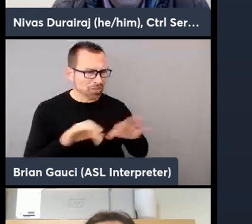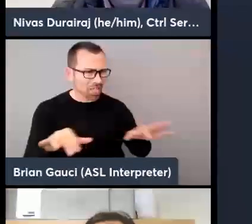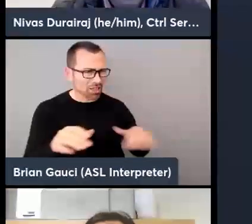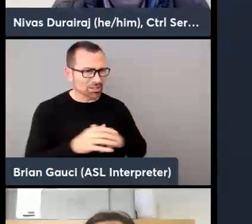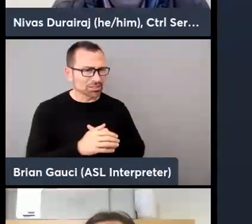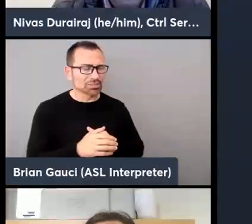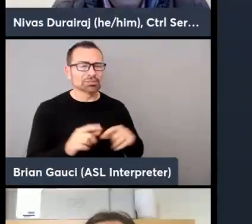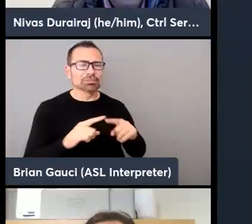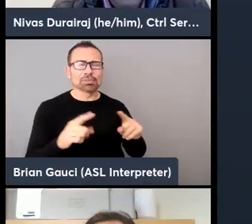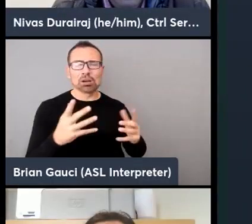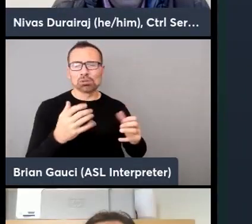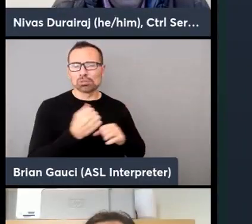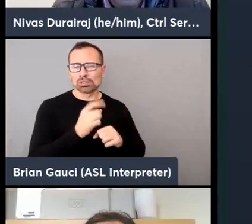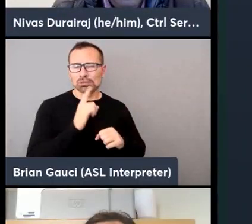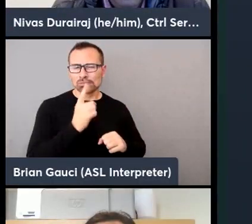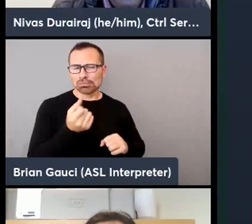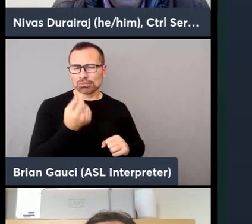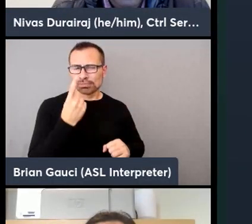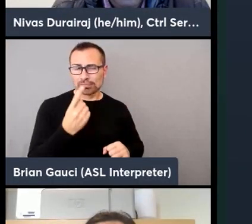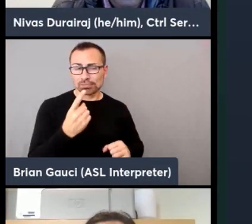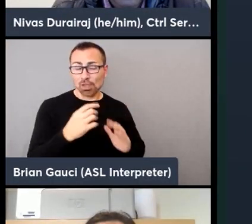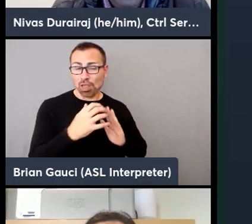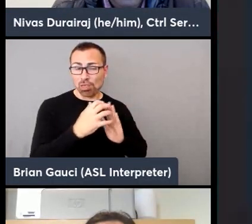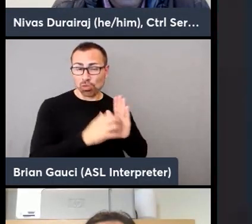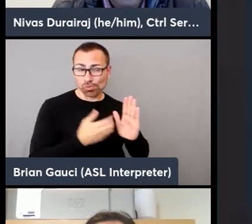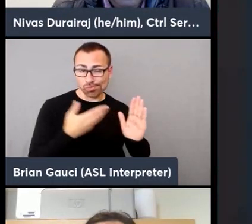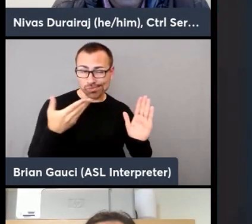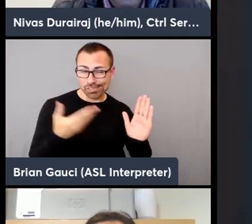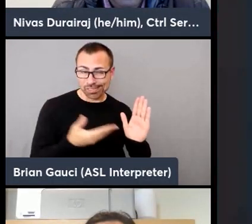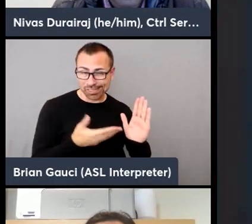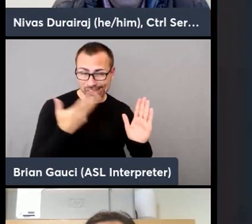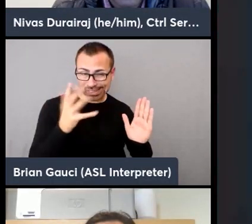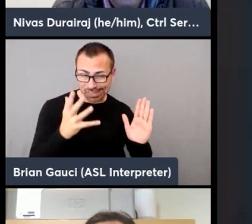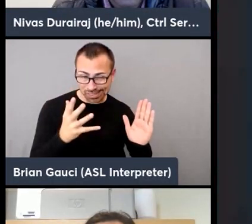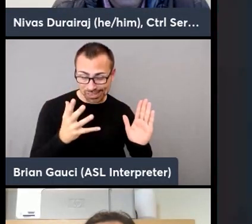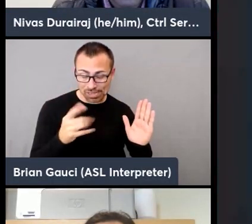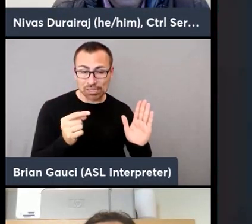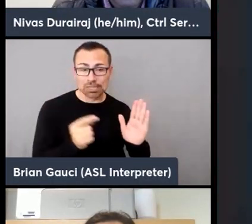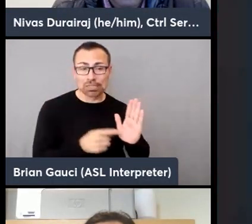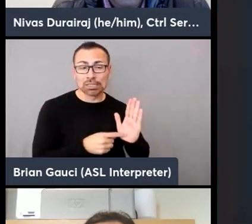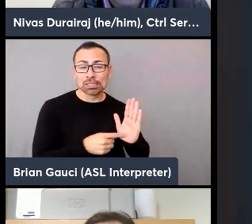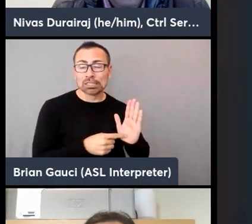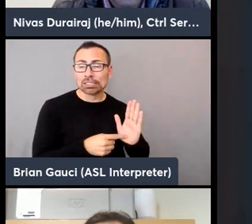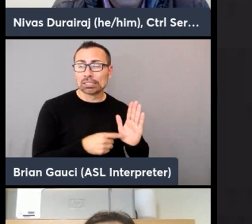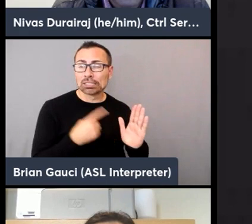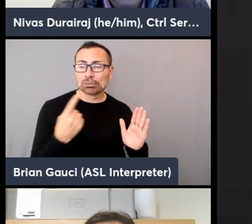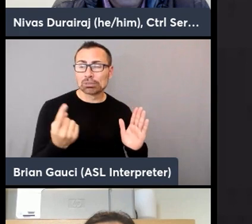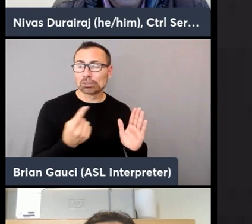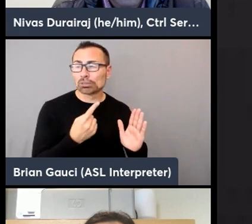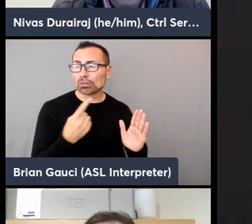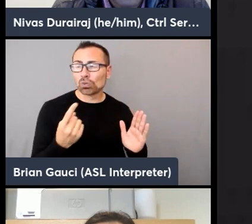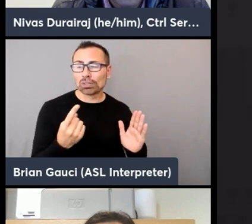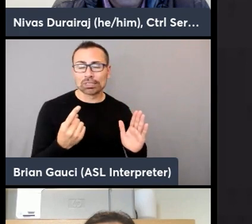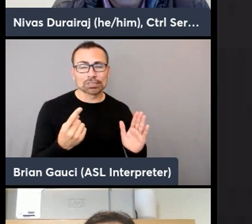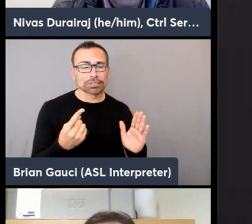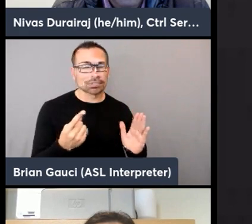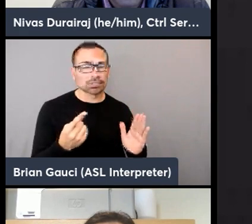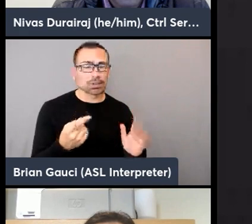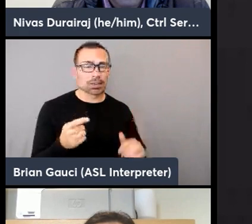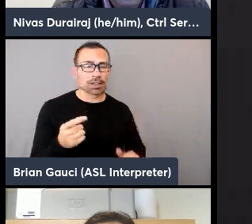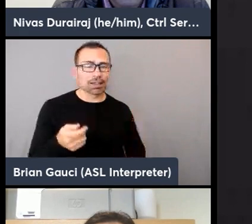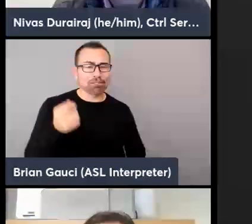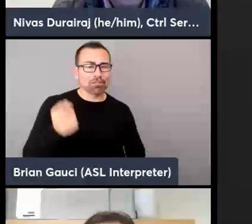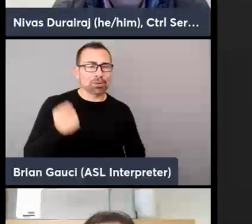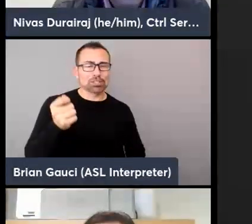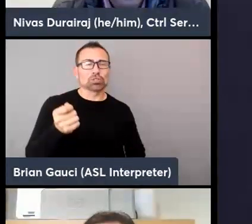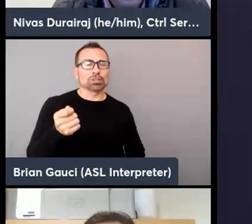to make sure I'm thinking about this right. The code was already there, and it was just a matter of basically flipping a switch.